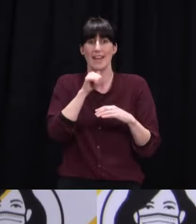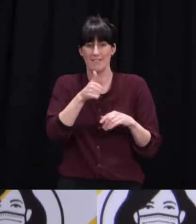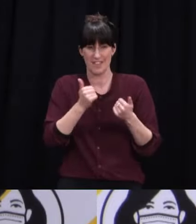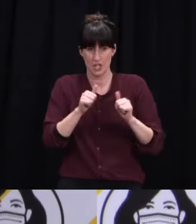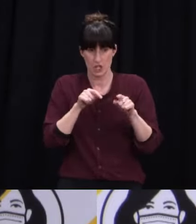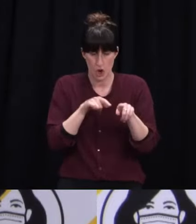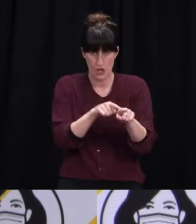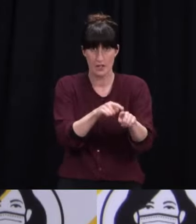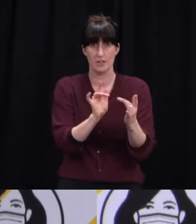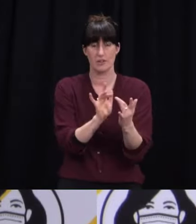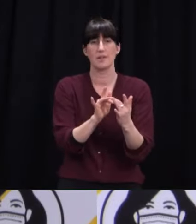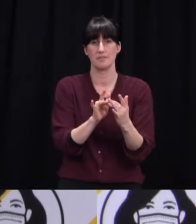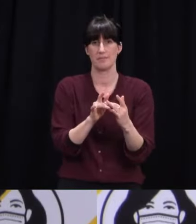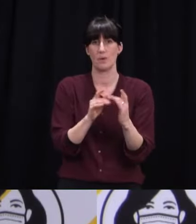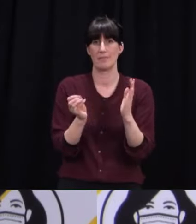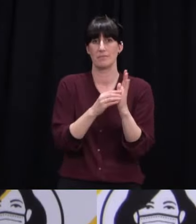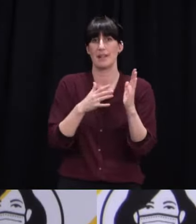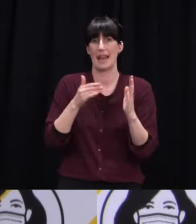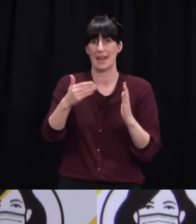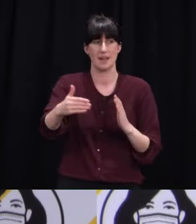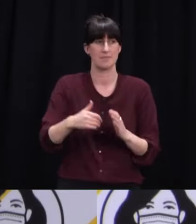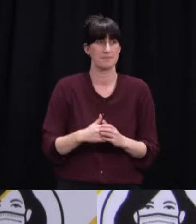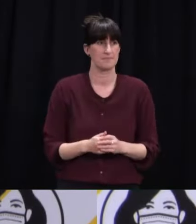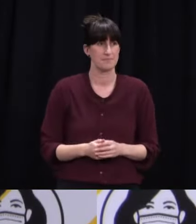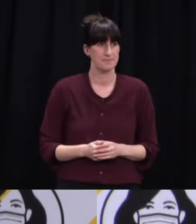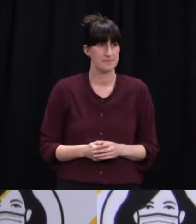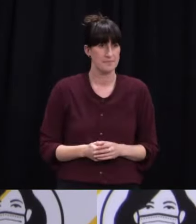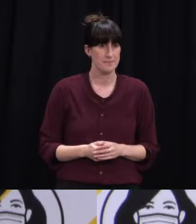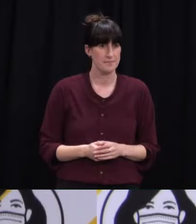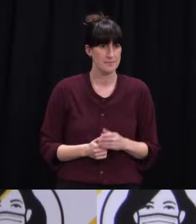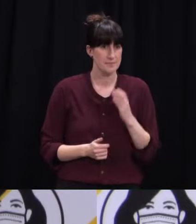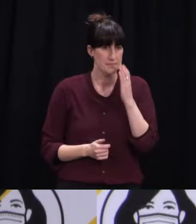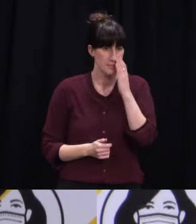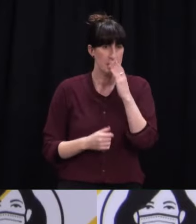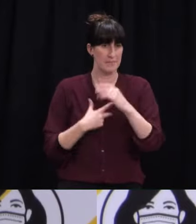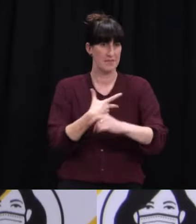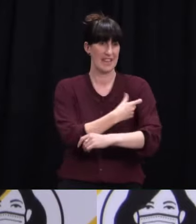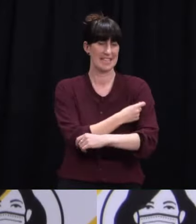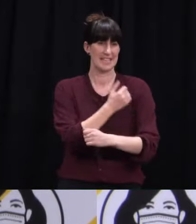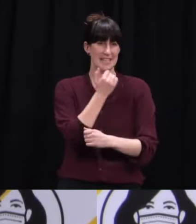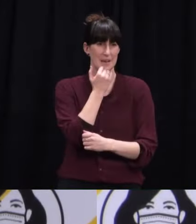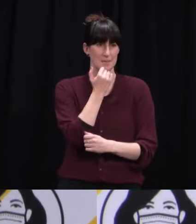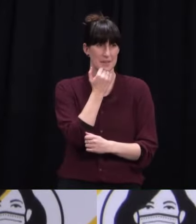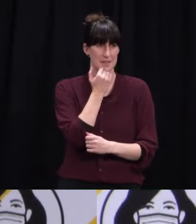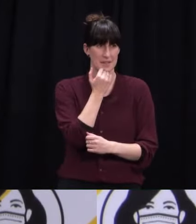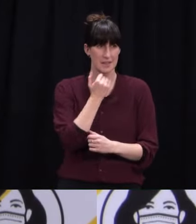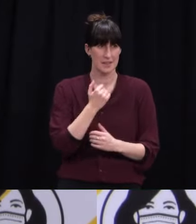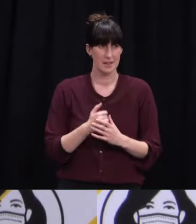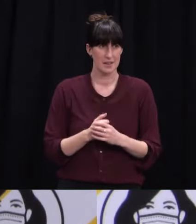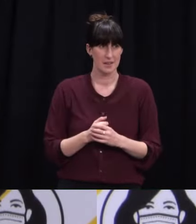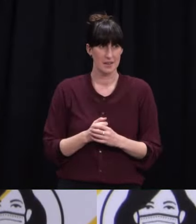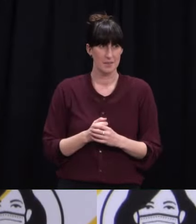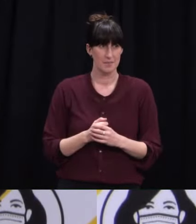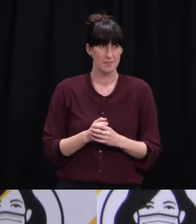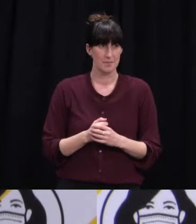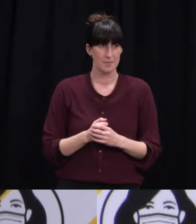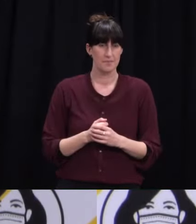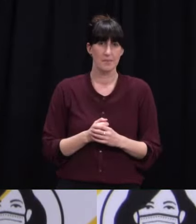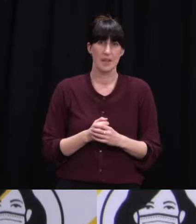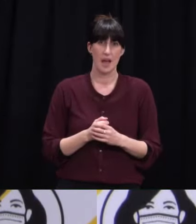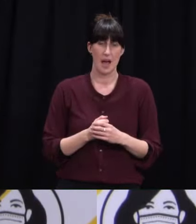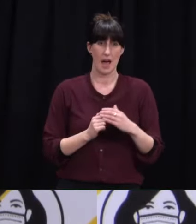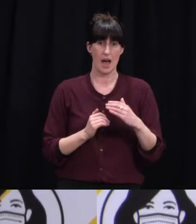news, the vaccination rates, you seem quite pleasantly surprised by that. Does that suggest a shift in how many you think you can deliver a day? When do you think you can